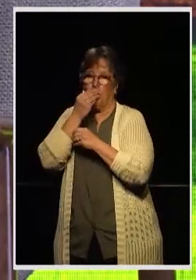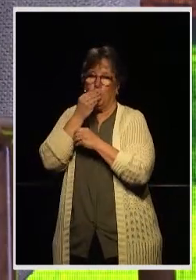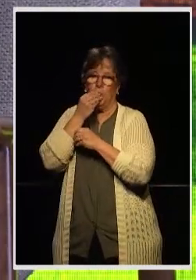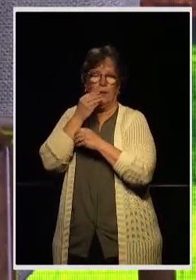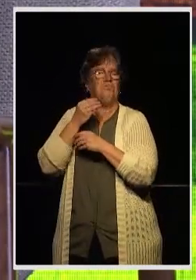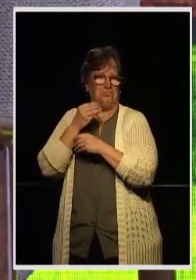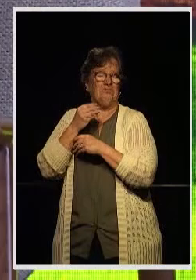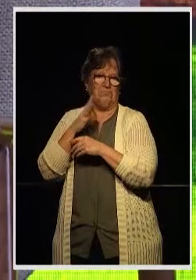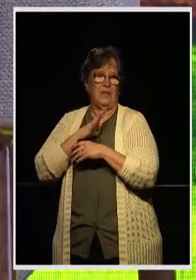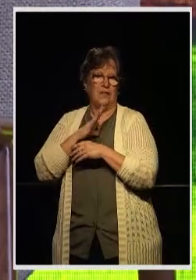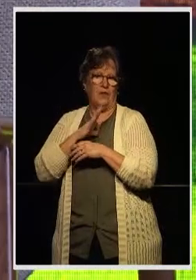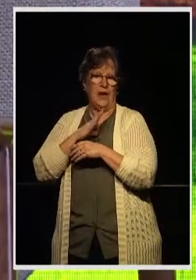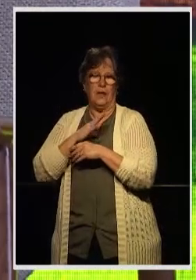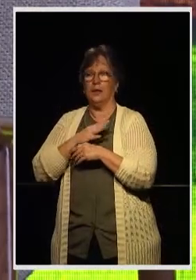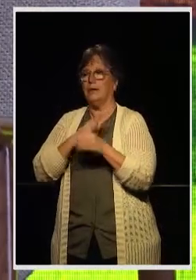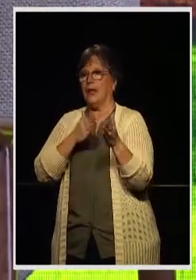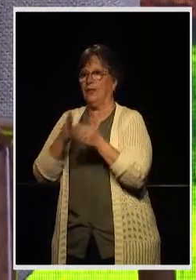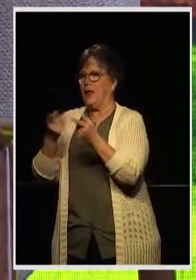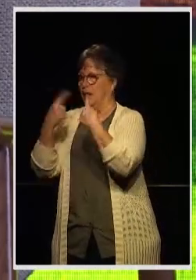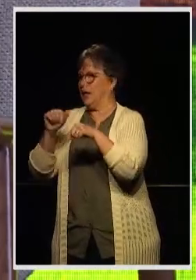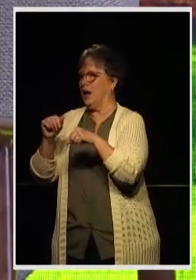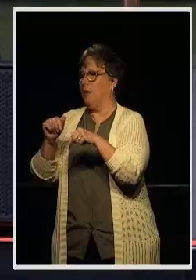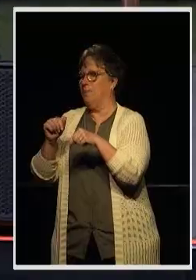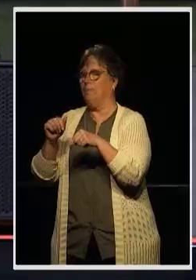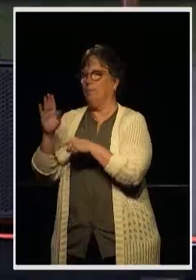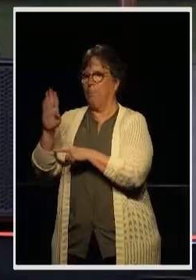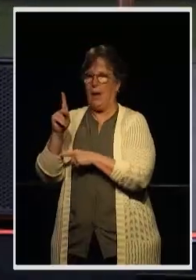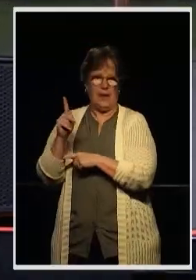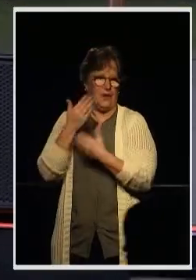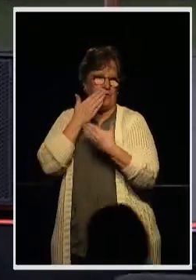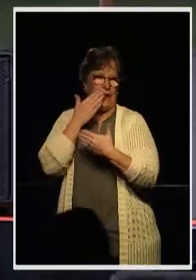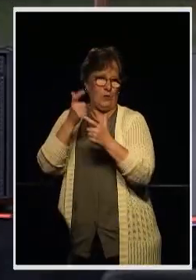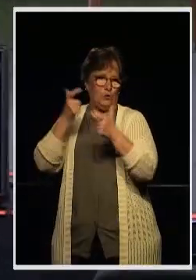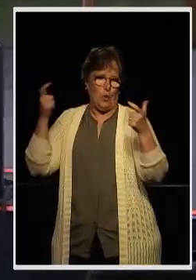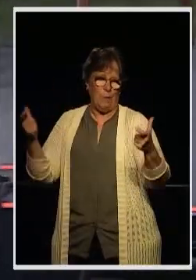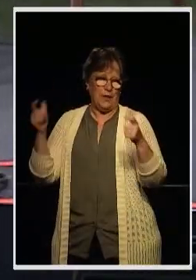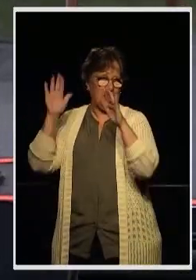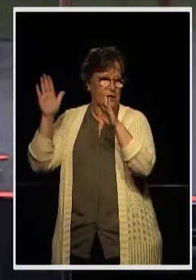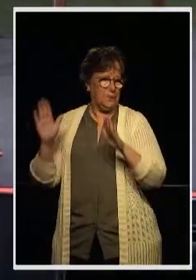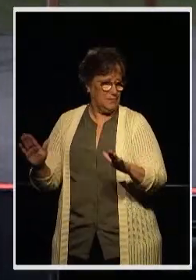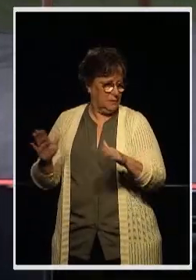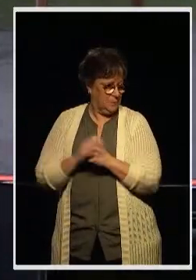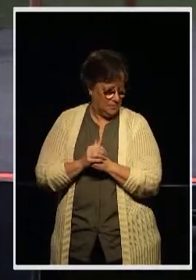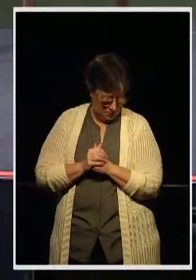feel free to do so, but come right back, okay? Thank you so much. Thank you. That's great. Thank you.